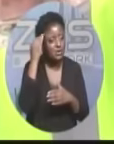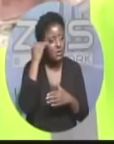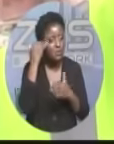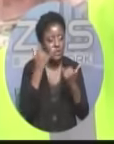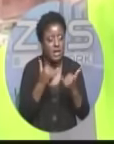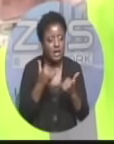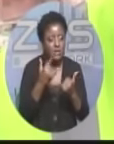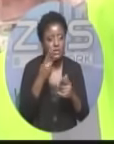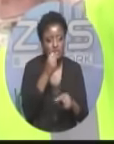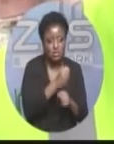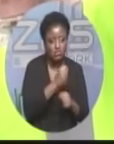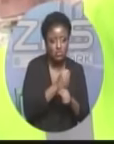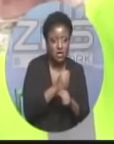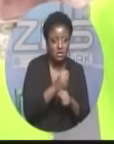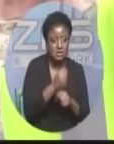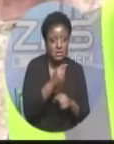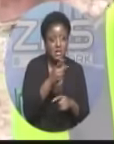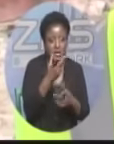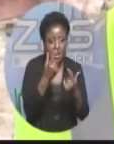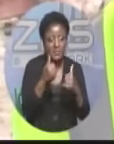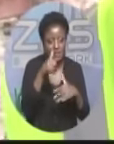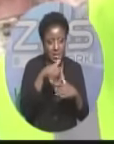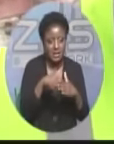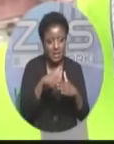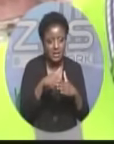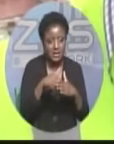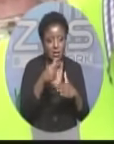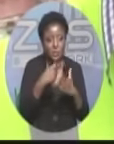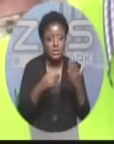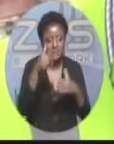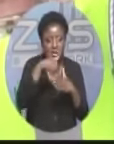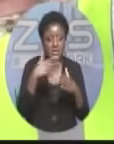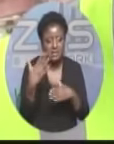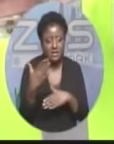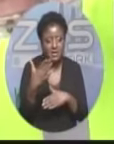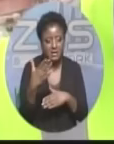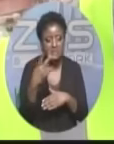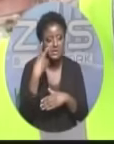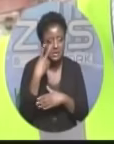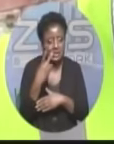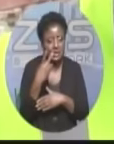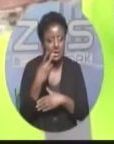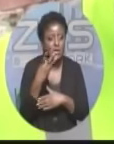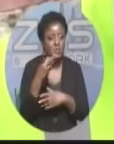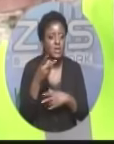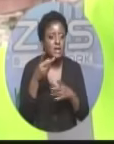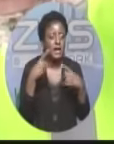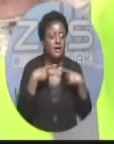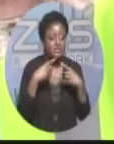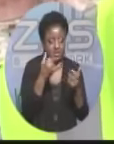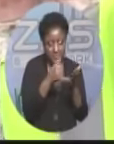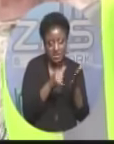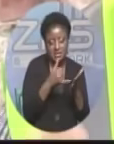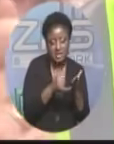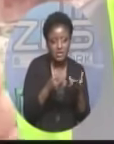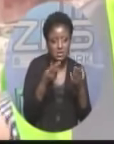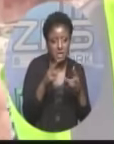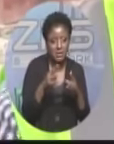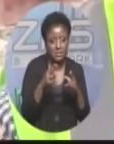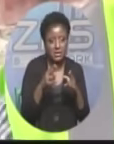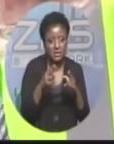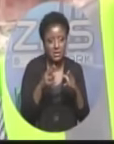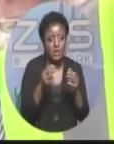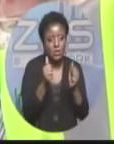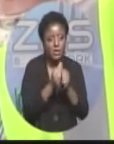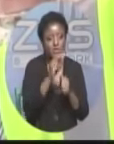there, and we're now looking to those categories of trucks to see if we can find if it's a hot load. We've got investigations going on with us having